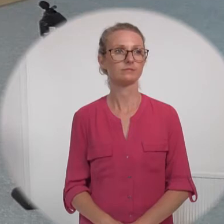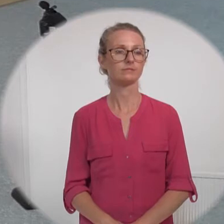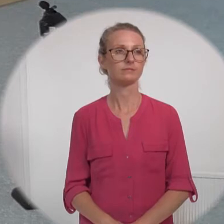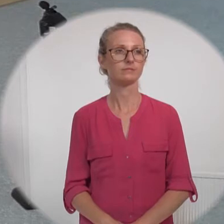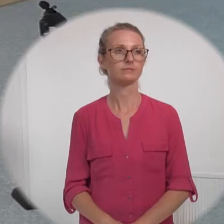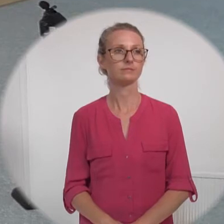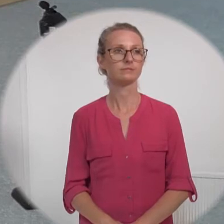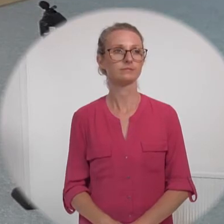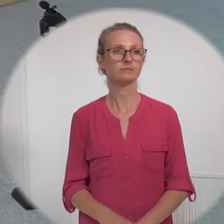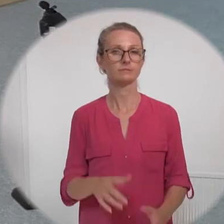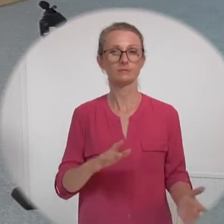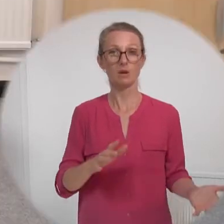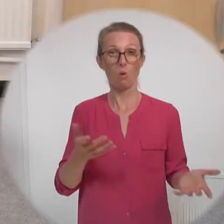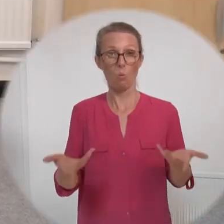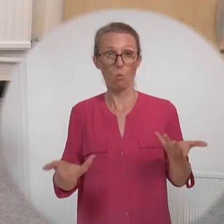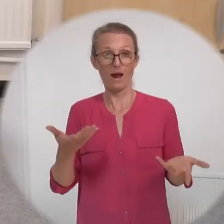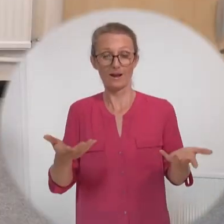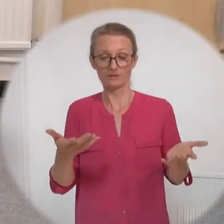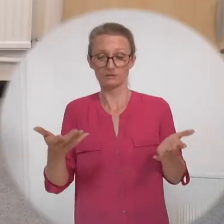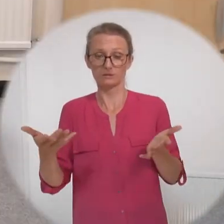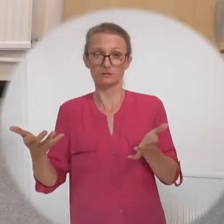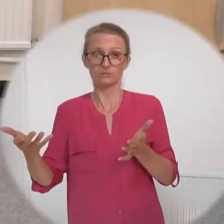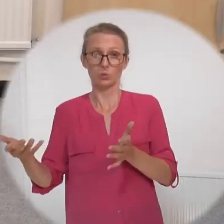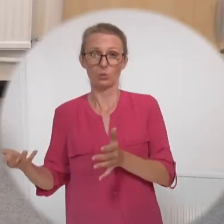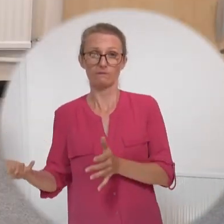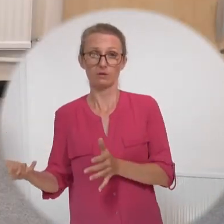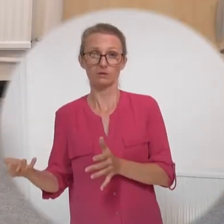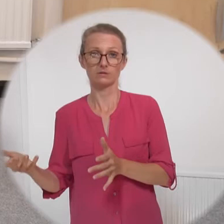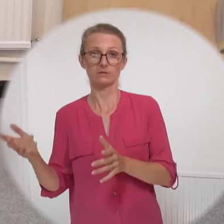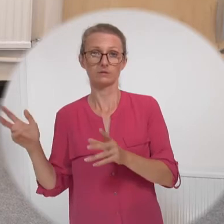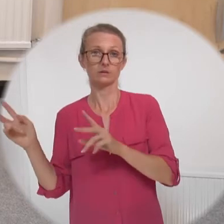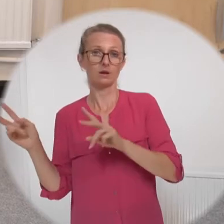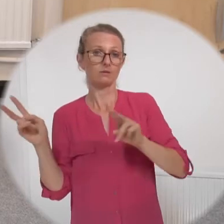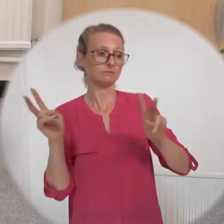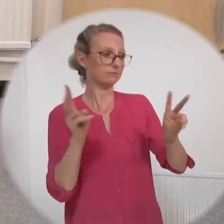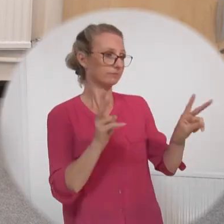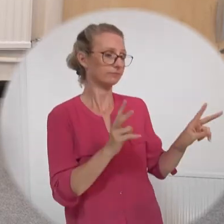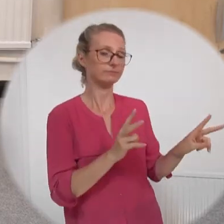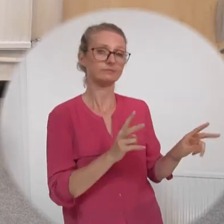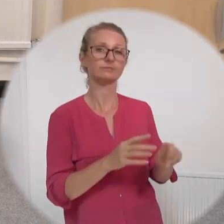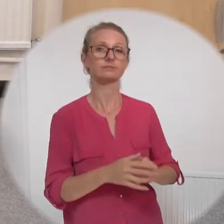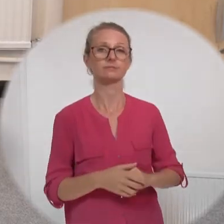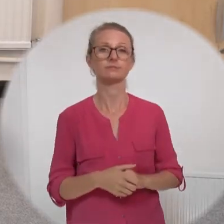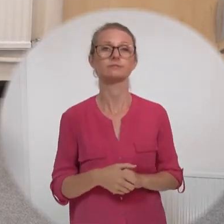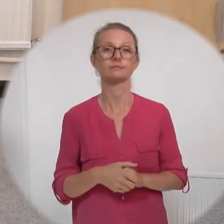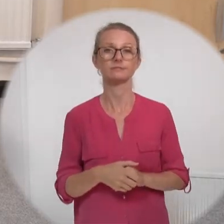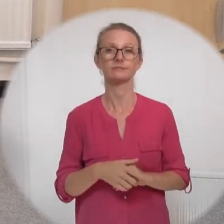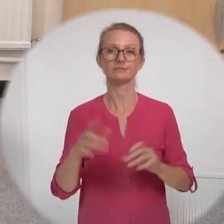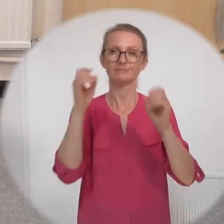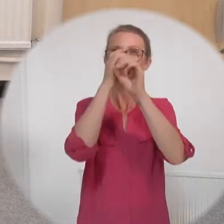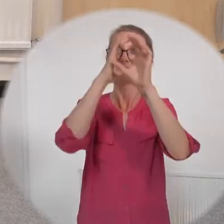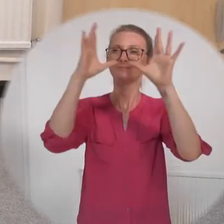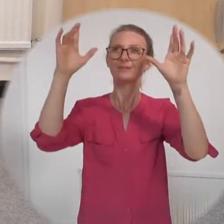And then I transfer my weight, and I turn and look. And the rainbow is up here, you